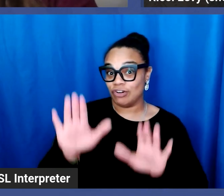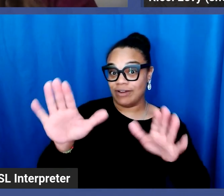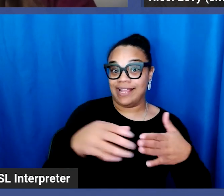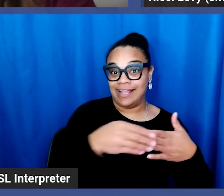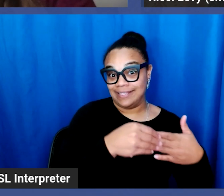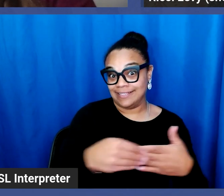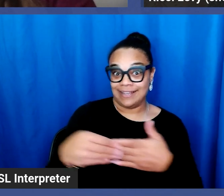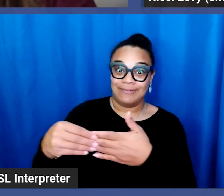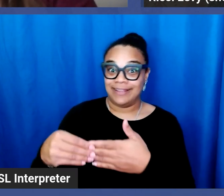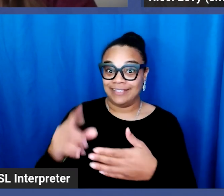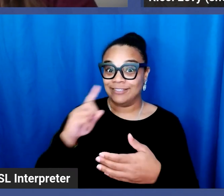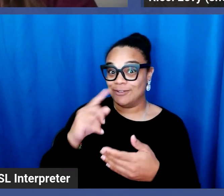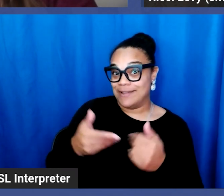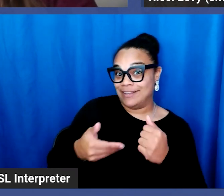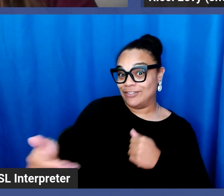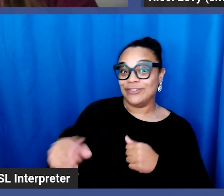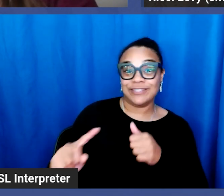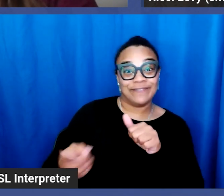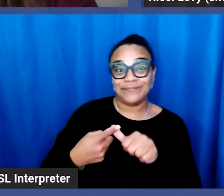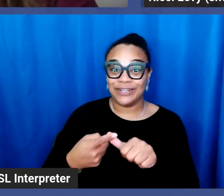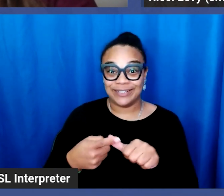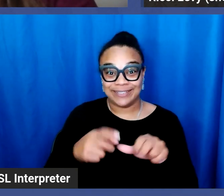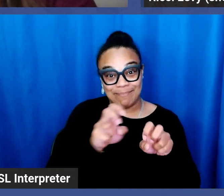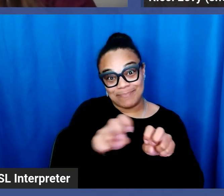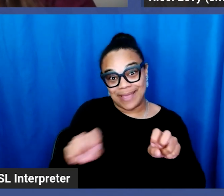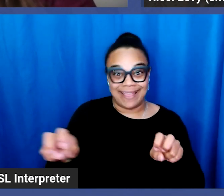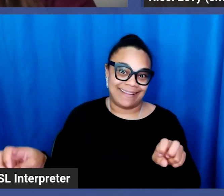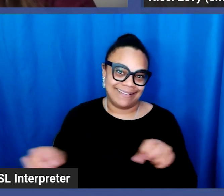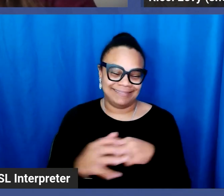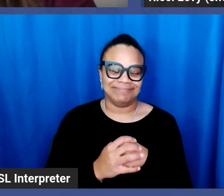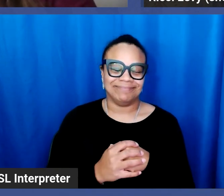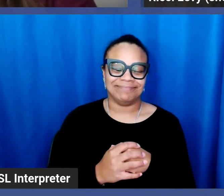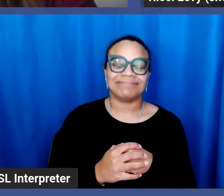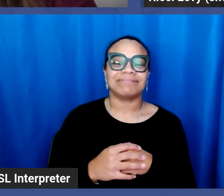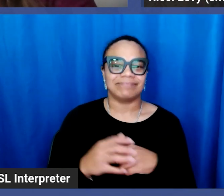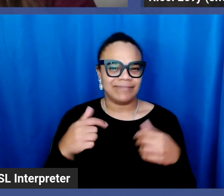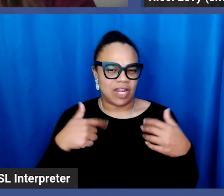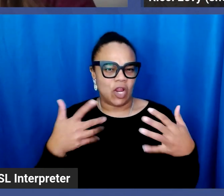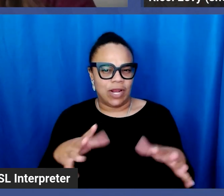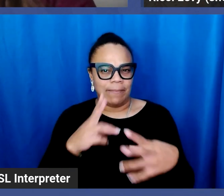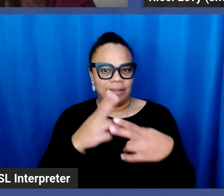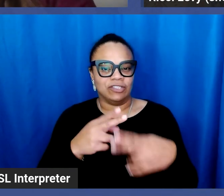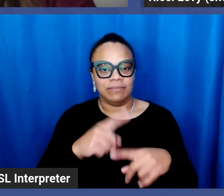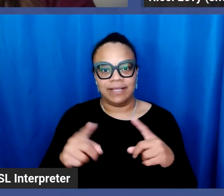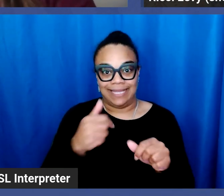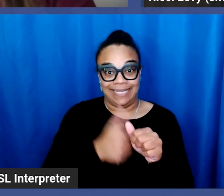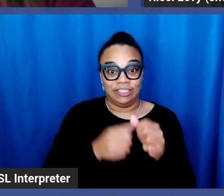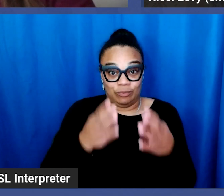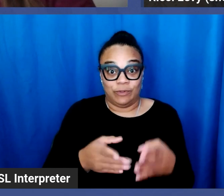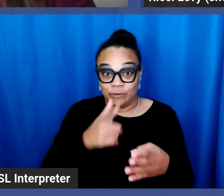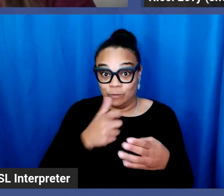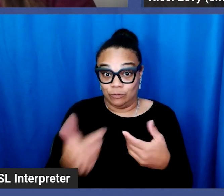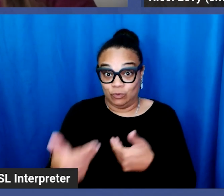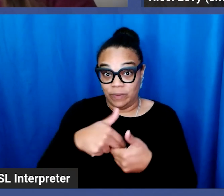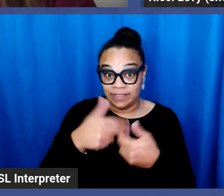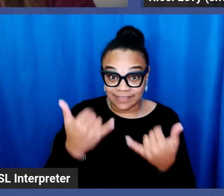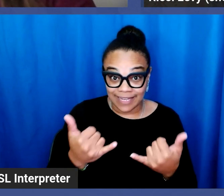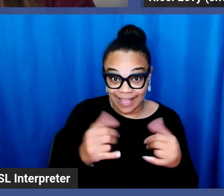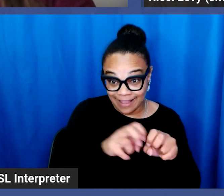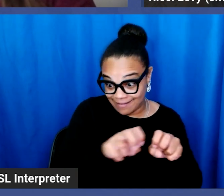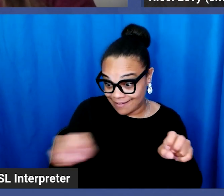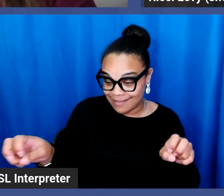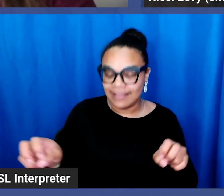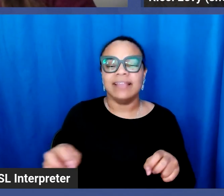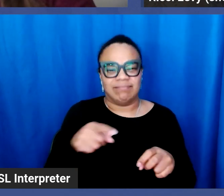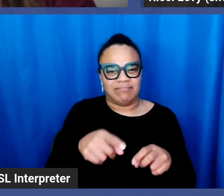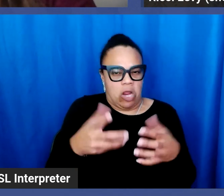our very first guest. As I mentioned, everyone here today is a returner to the Censorship Series. These are